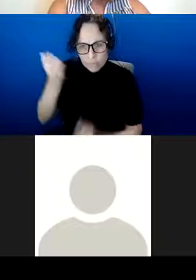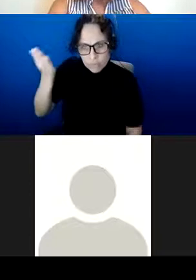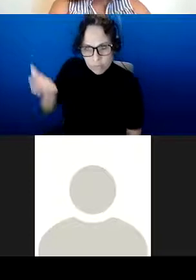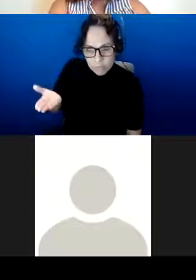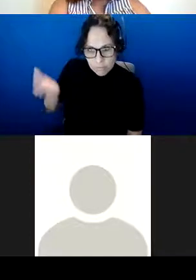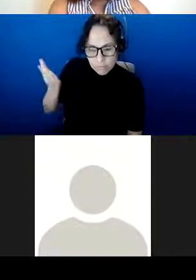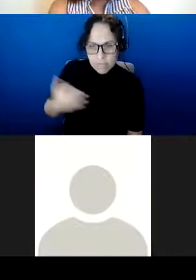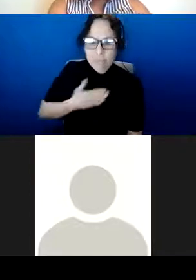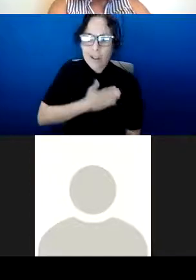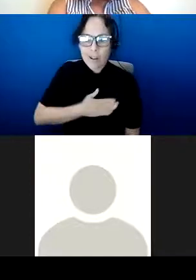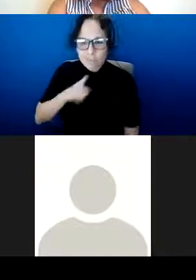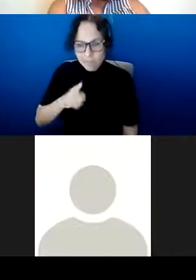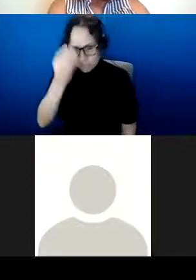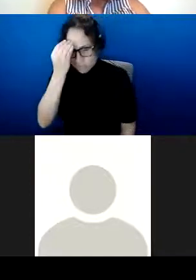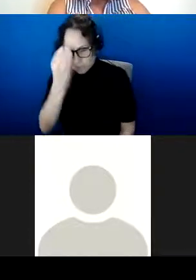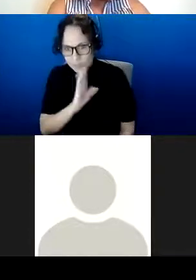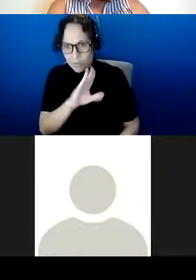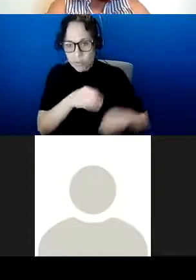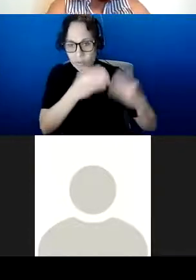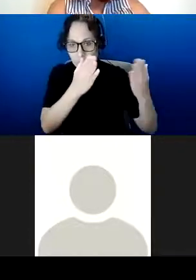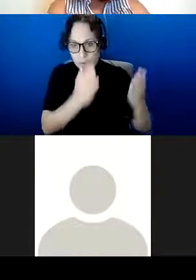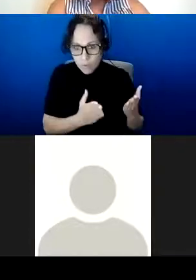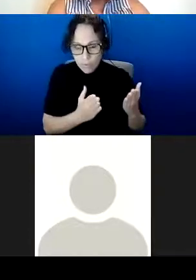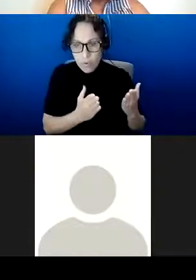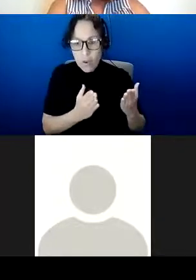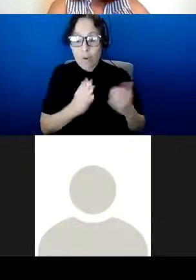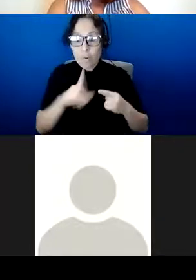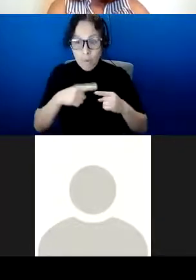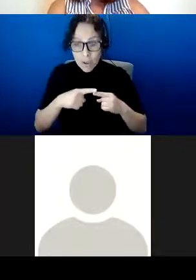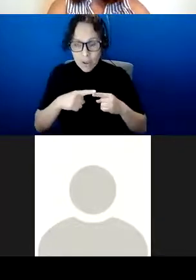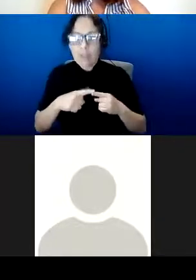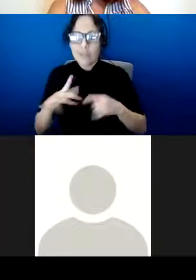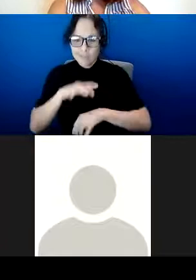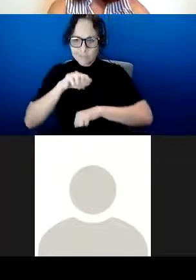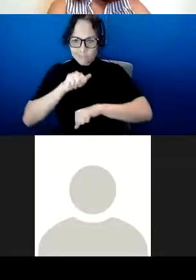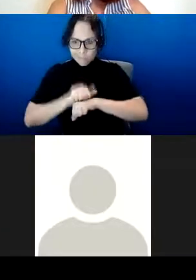Please notify your provider at the time of scheduling your appointment.